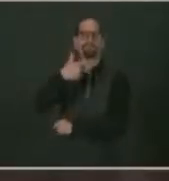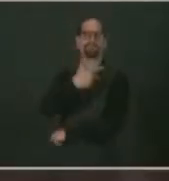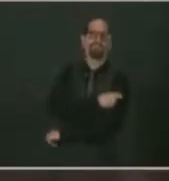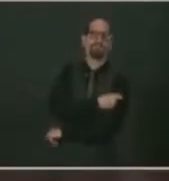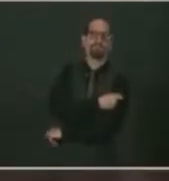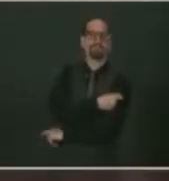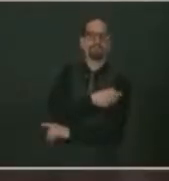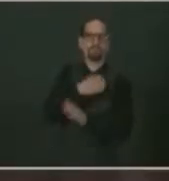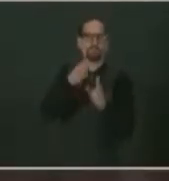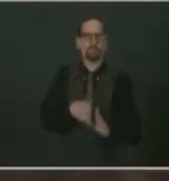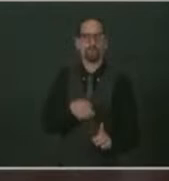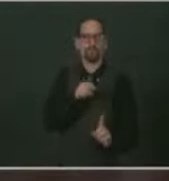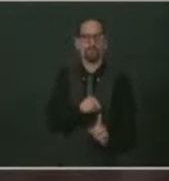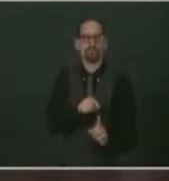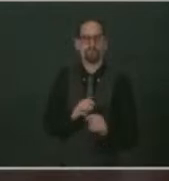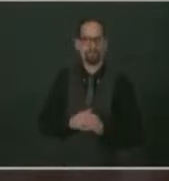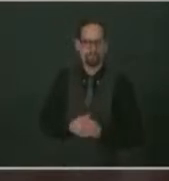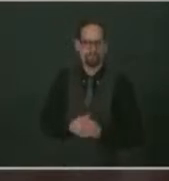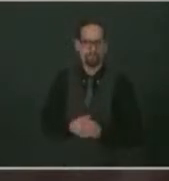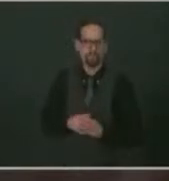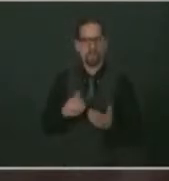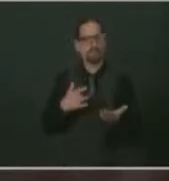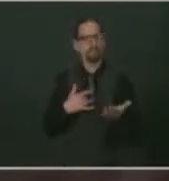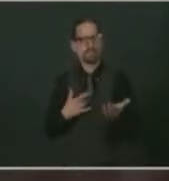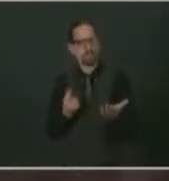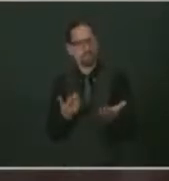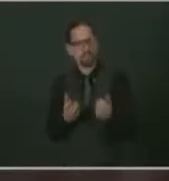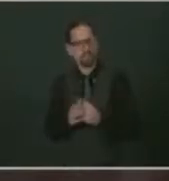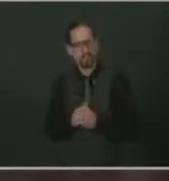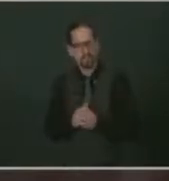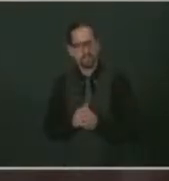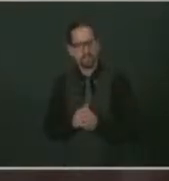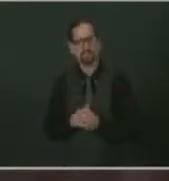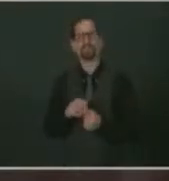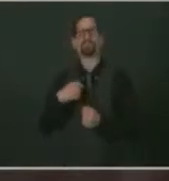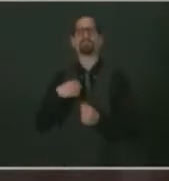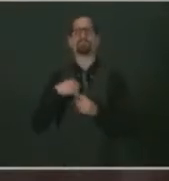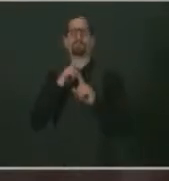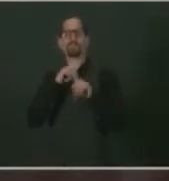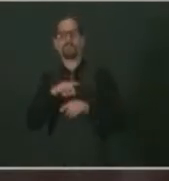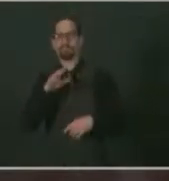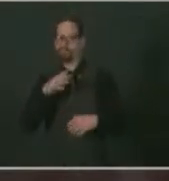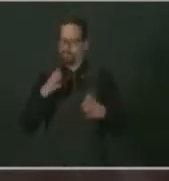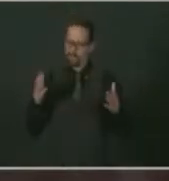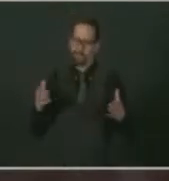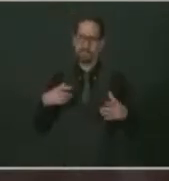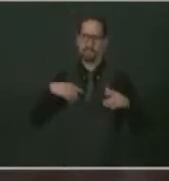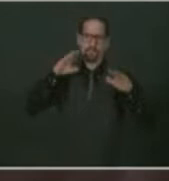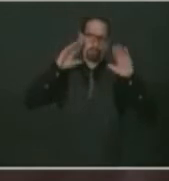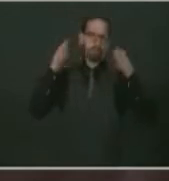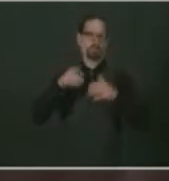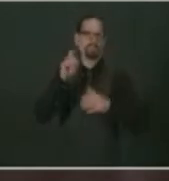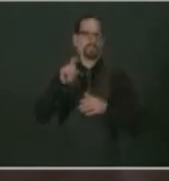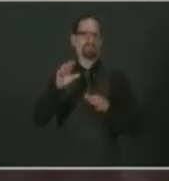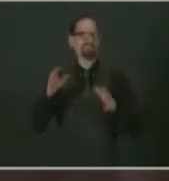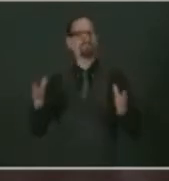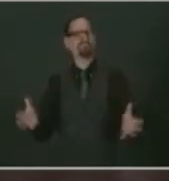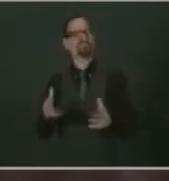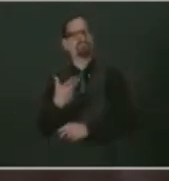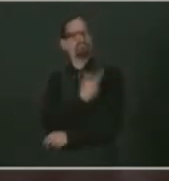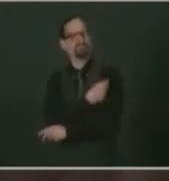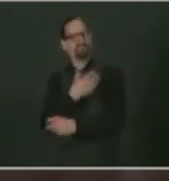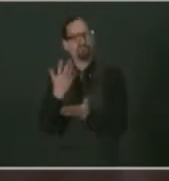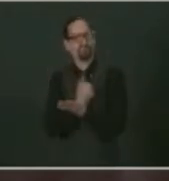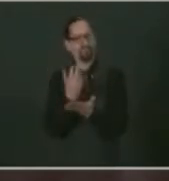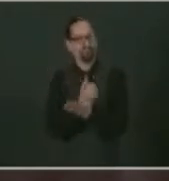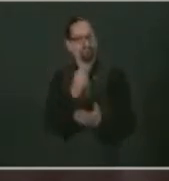I mean, my focus is on vaccinating those eligible Rhode Islanders as quickly as we can. So hasn't been something that I've been able to spend too much